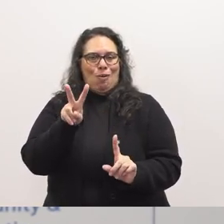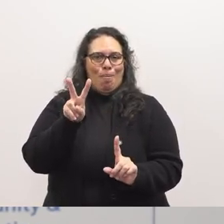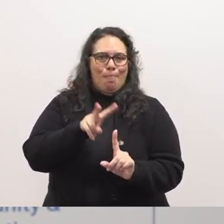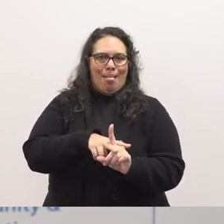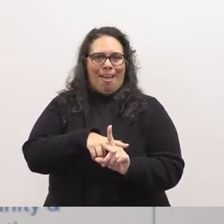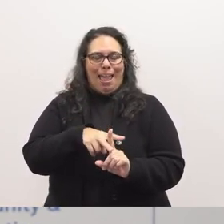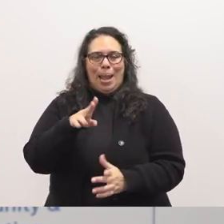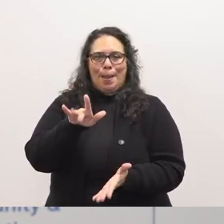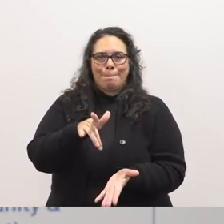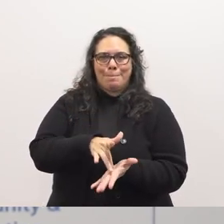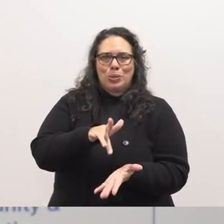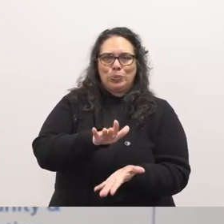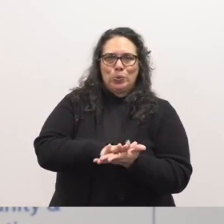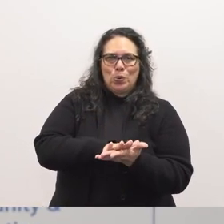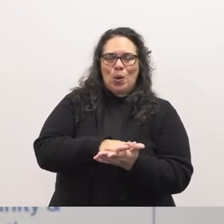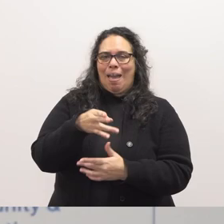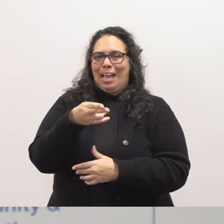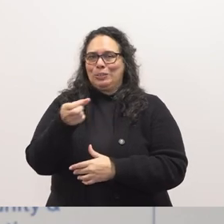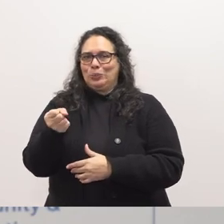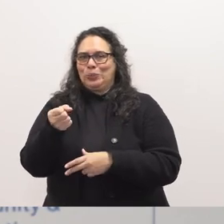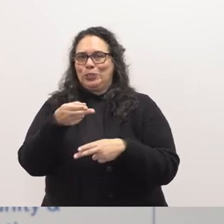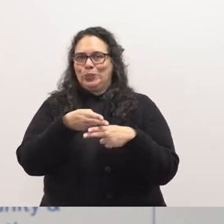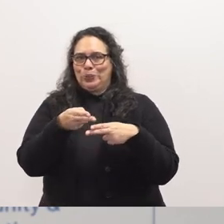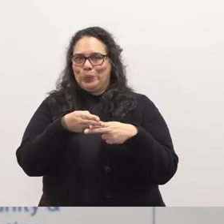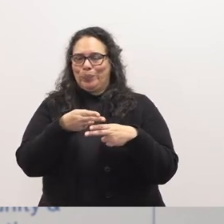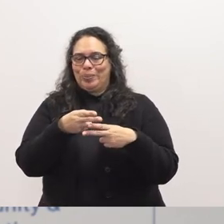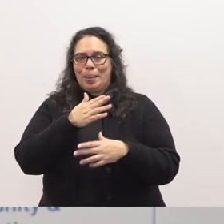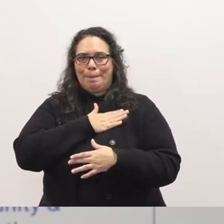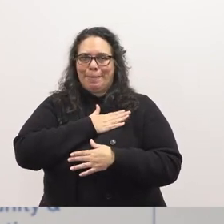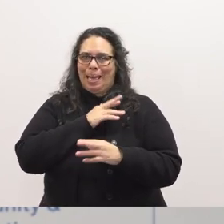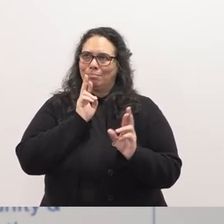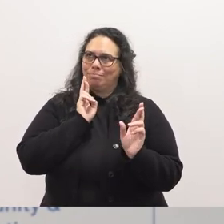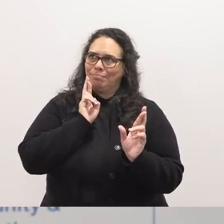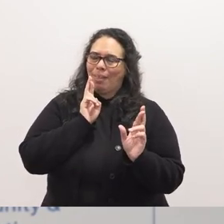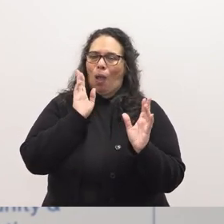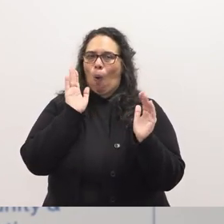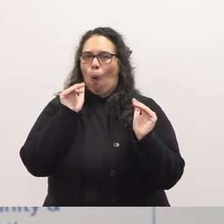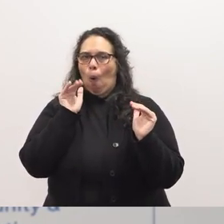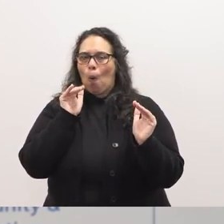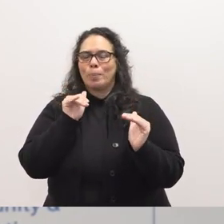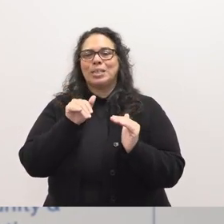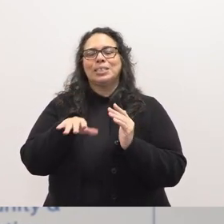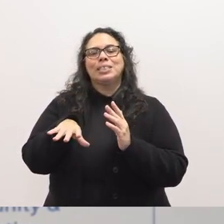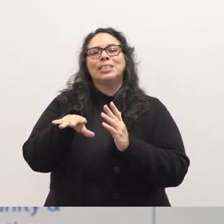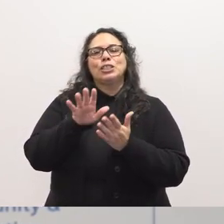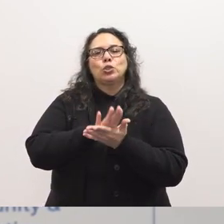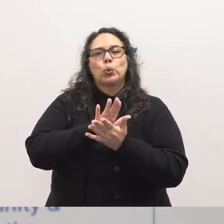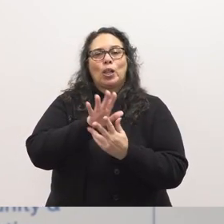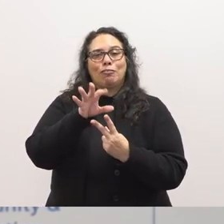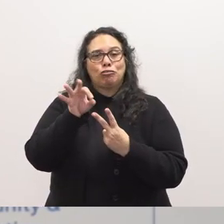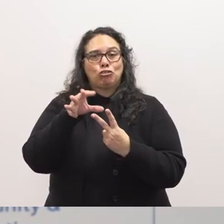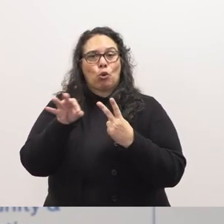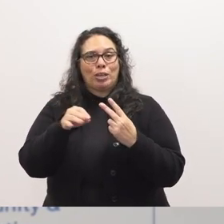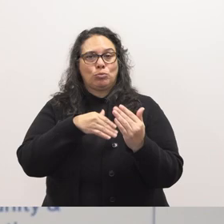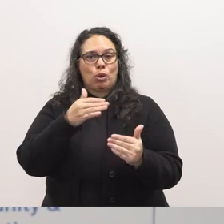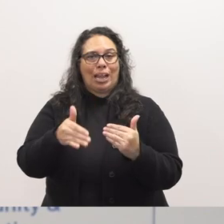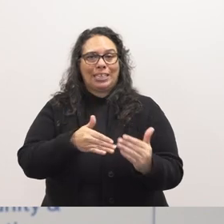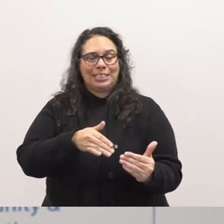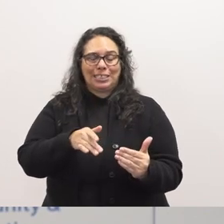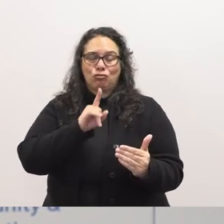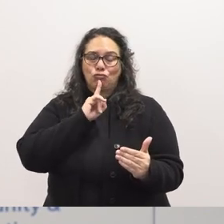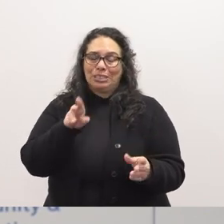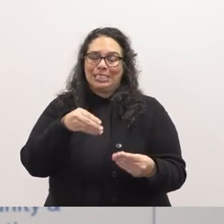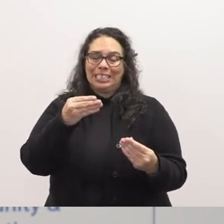or high school soon. And it is my hope that the school of choice process will really give